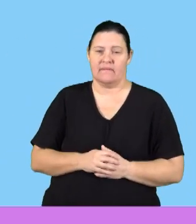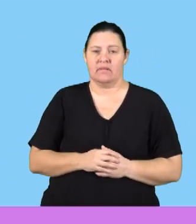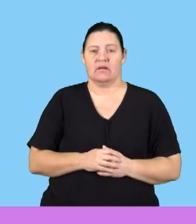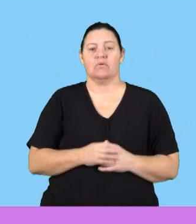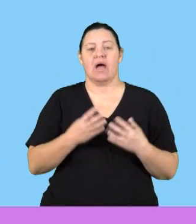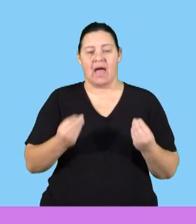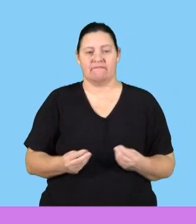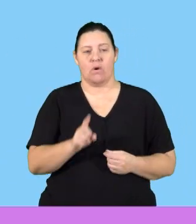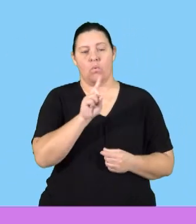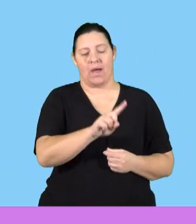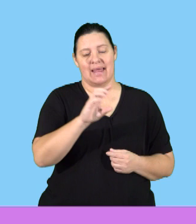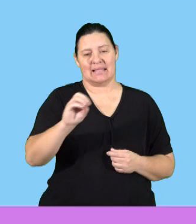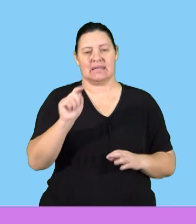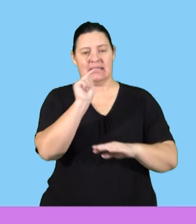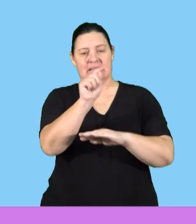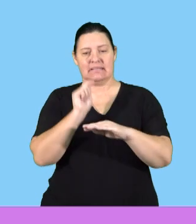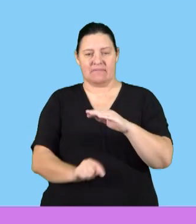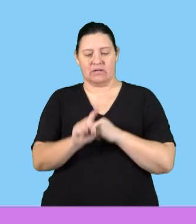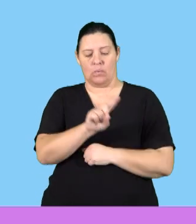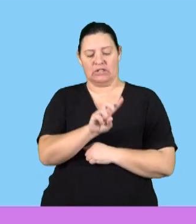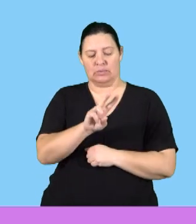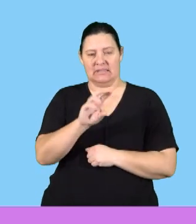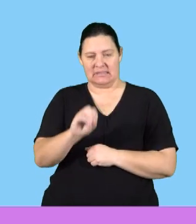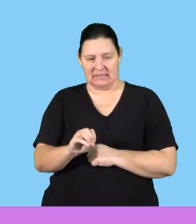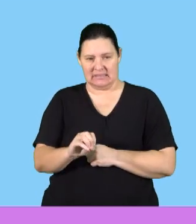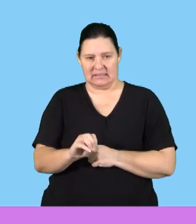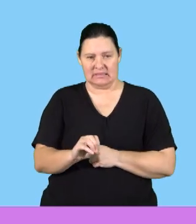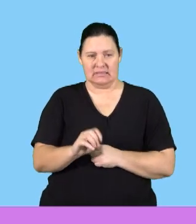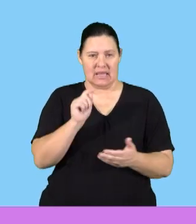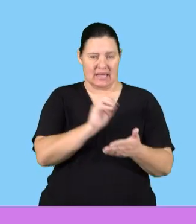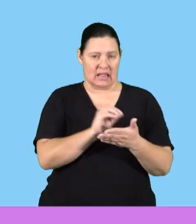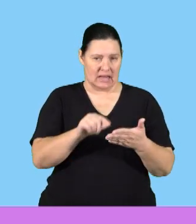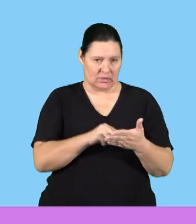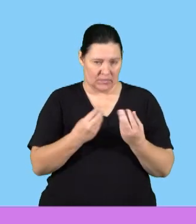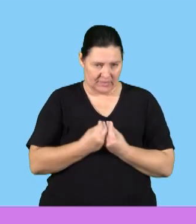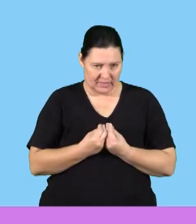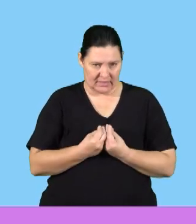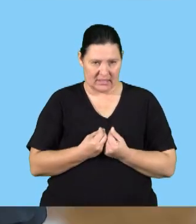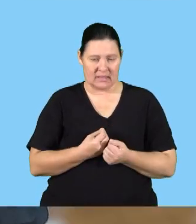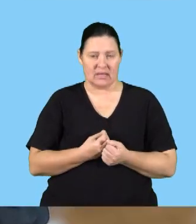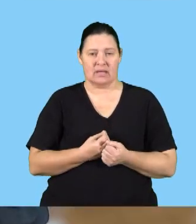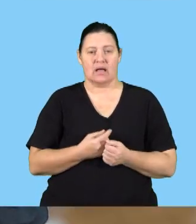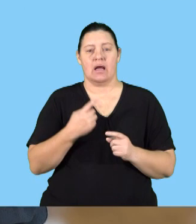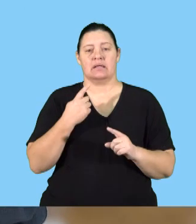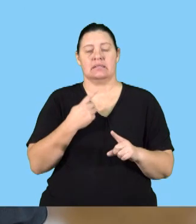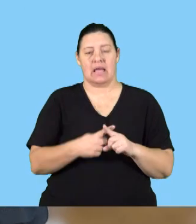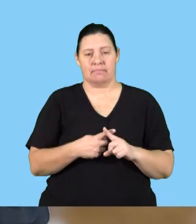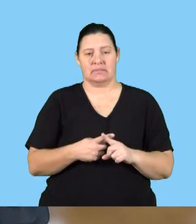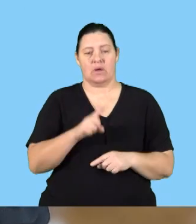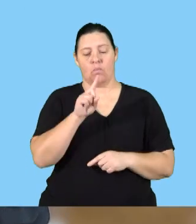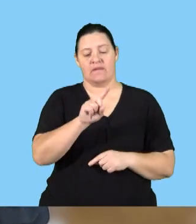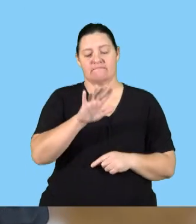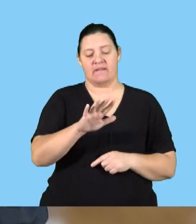sign. We are having 100 divided by 120. You are pressing the calculator with me. Then the answer